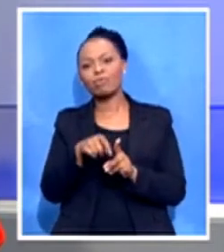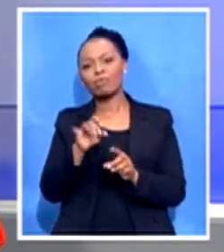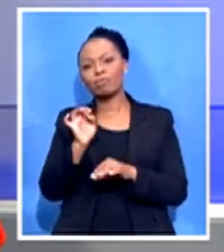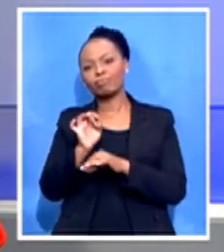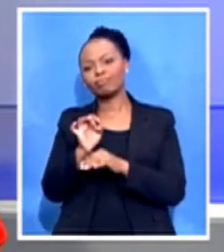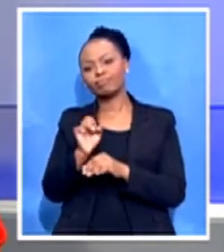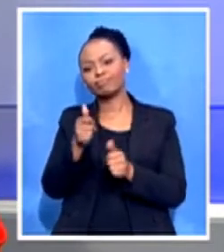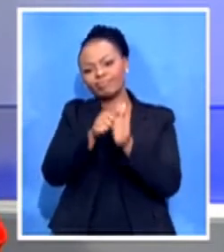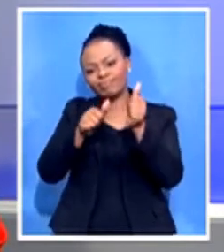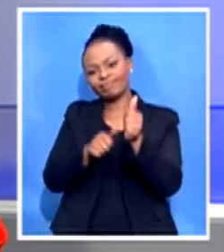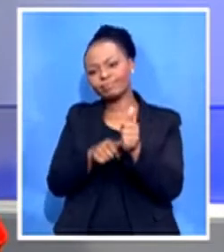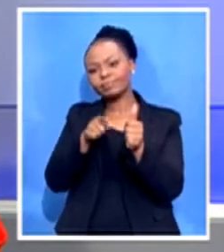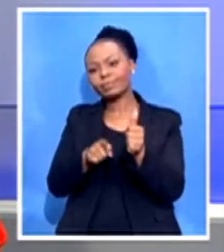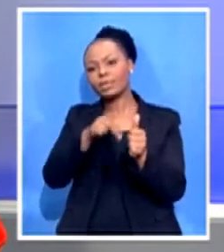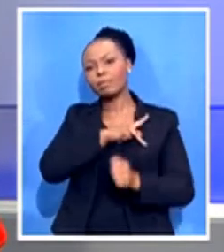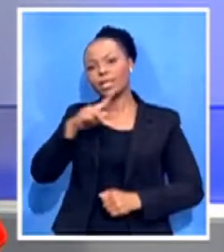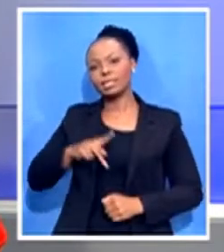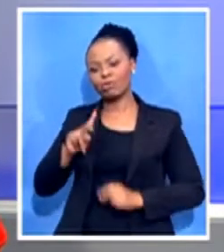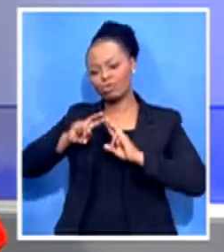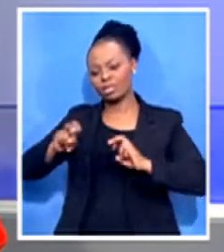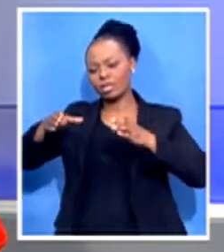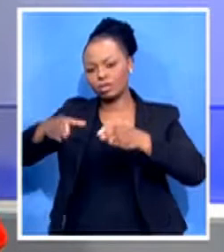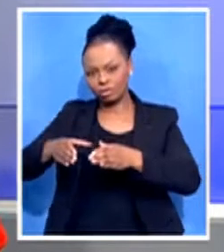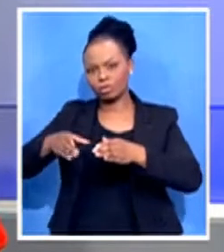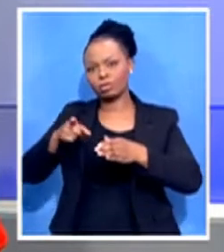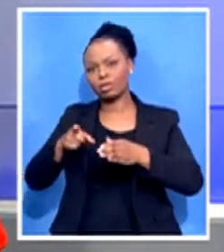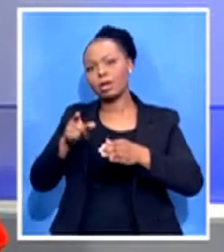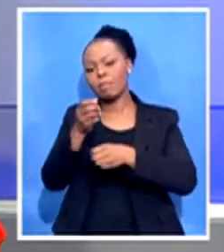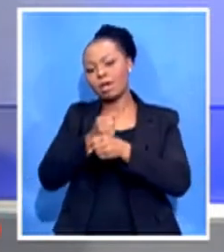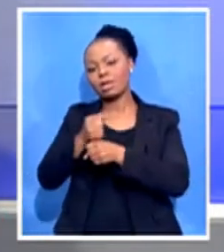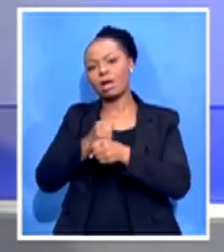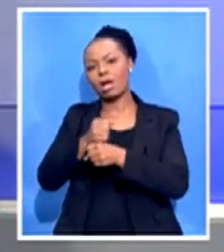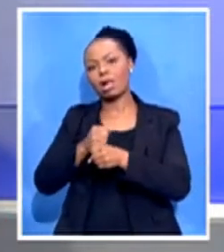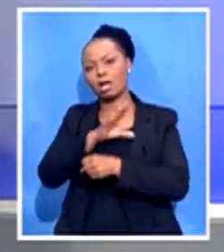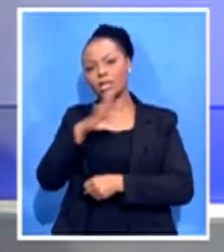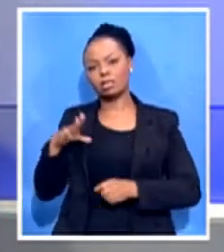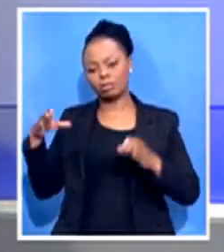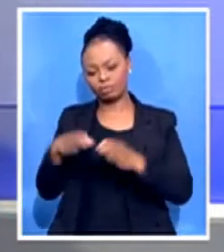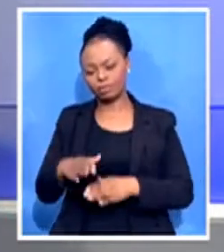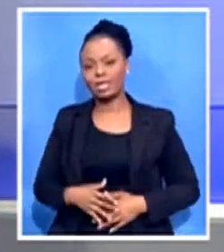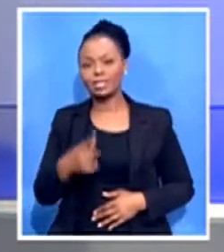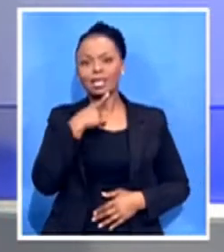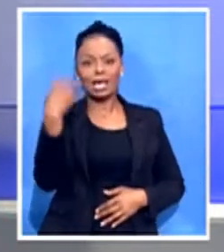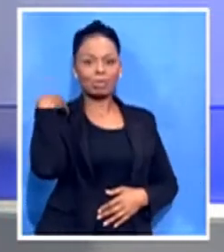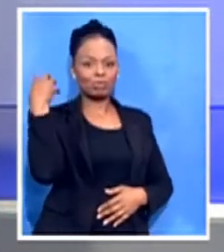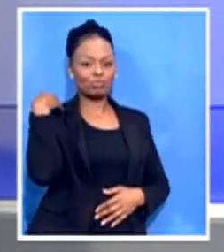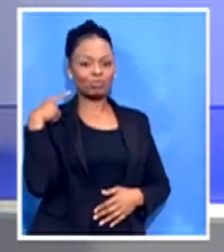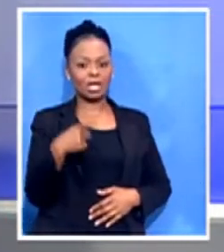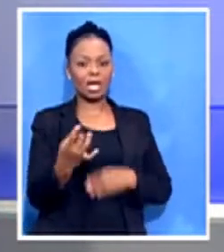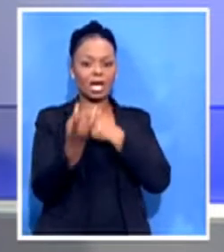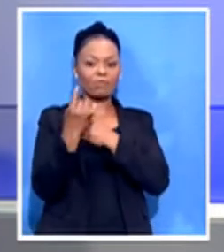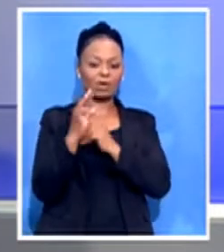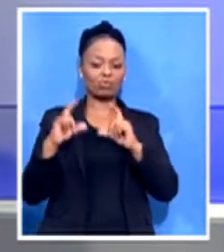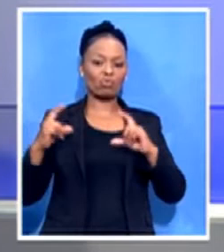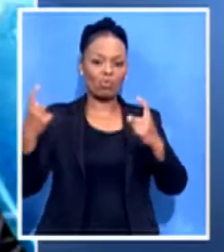Medical Research Council. Professor Mphahlele also serves on the Ministerial Advisory Committee on Vaccines. A very good morning and thanks for making the